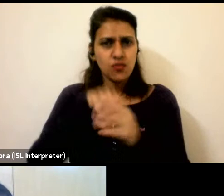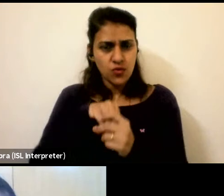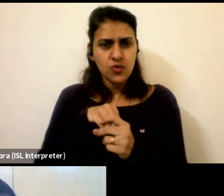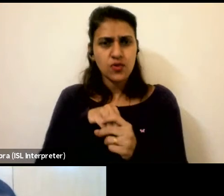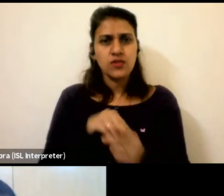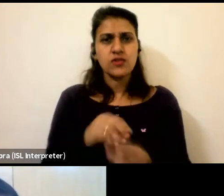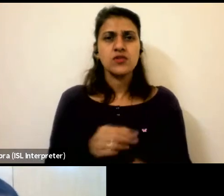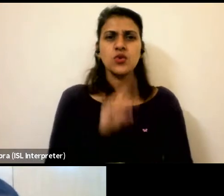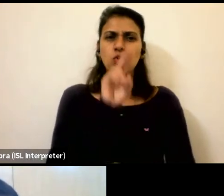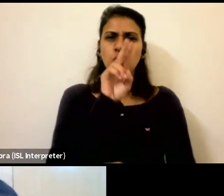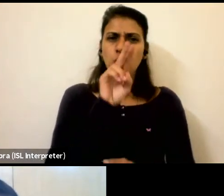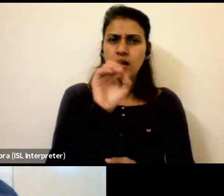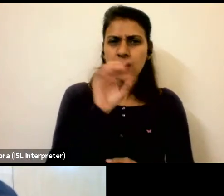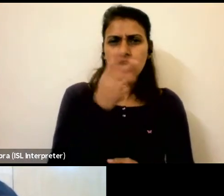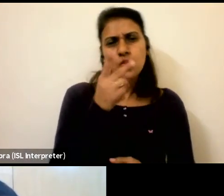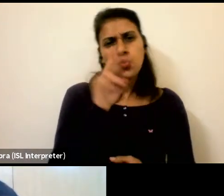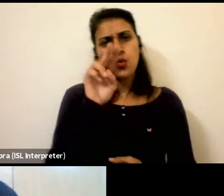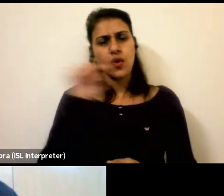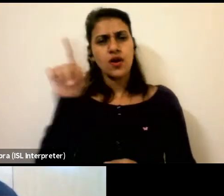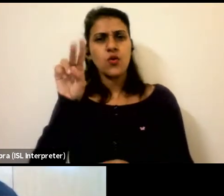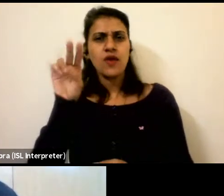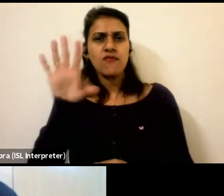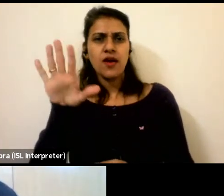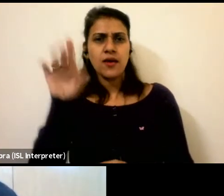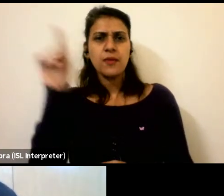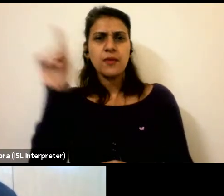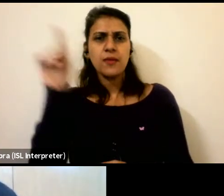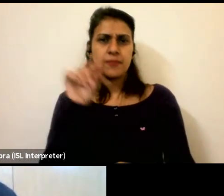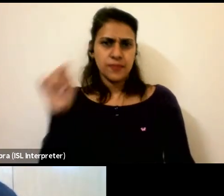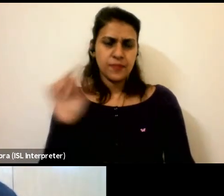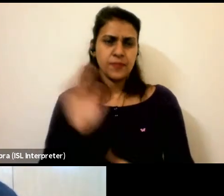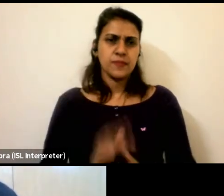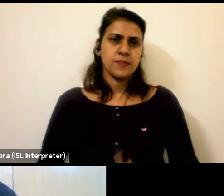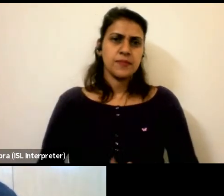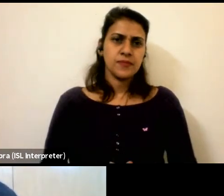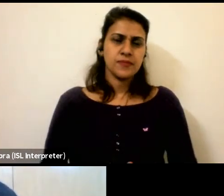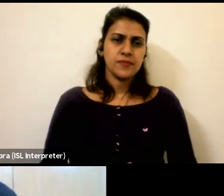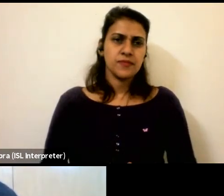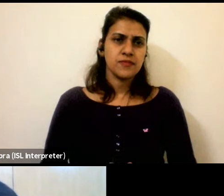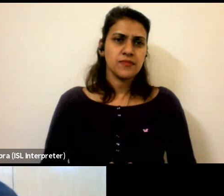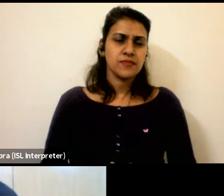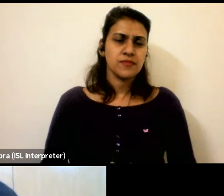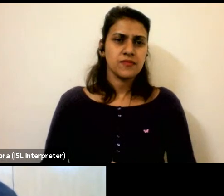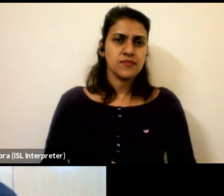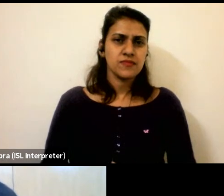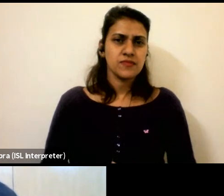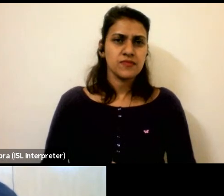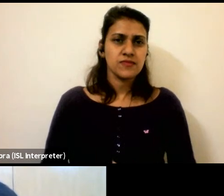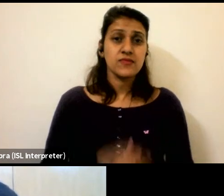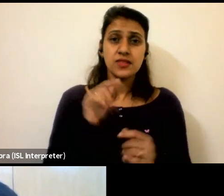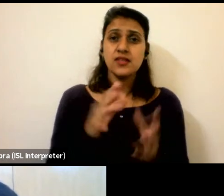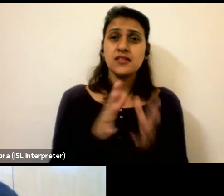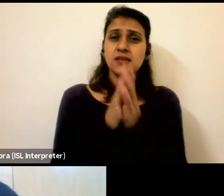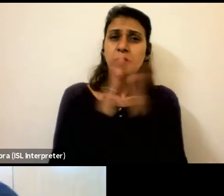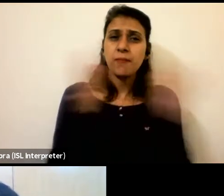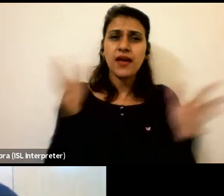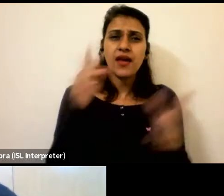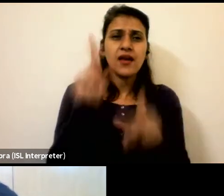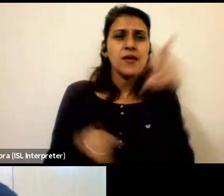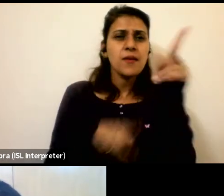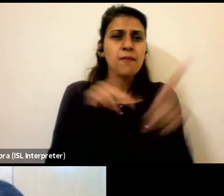to 25% of the population. It becomes imperative that this large population,